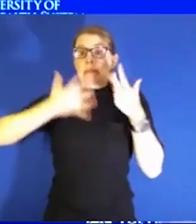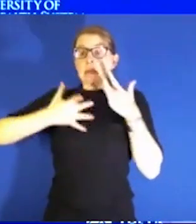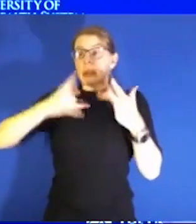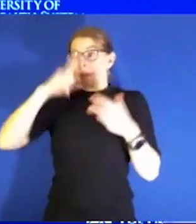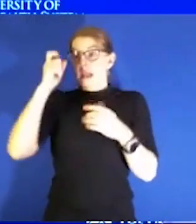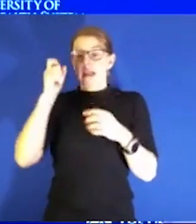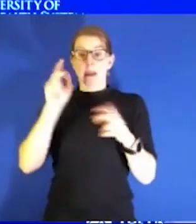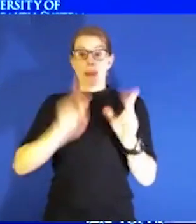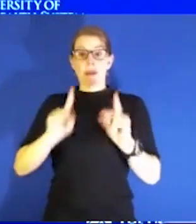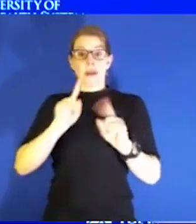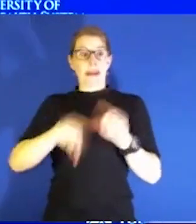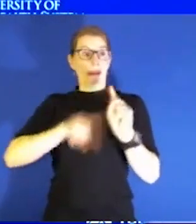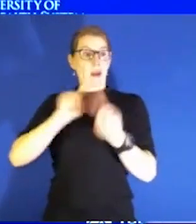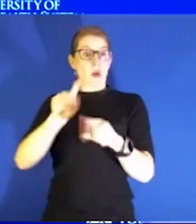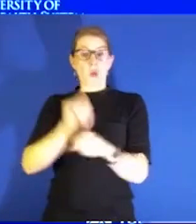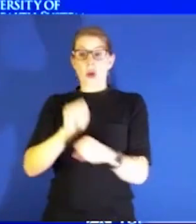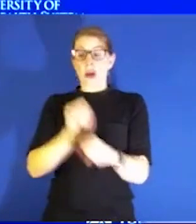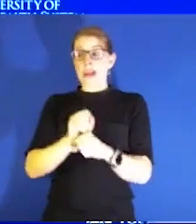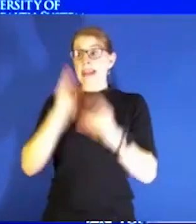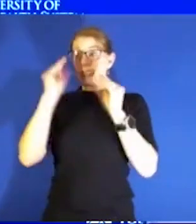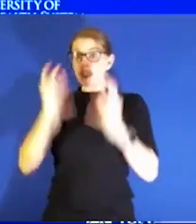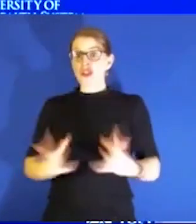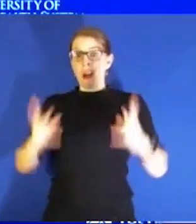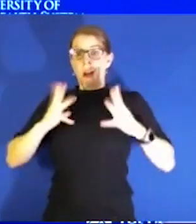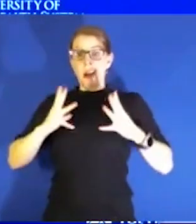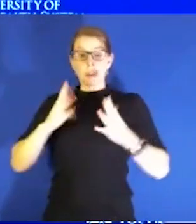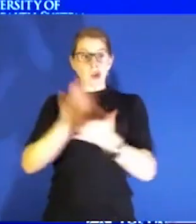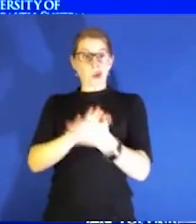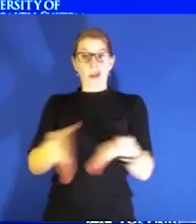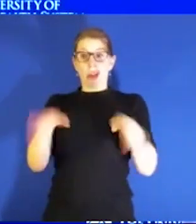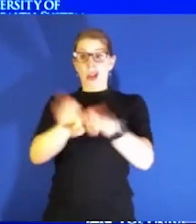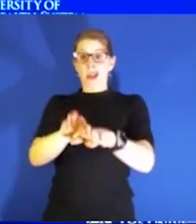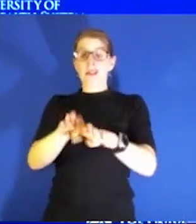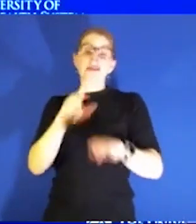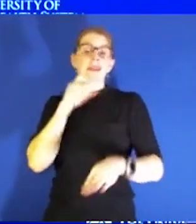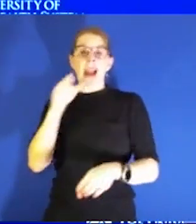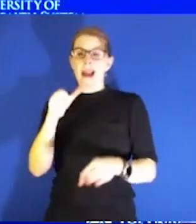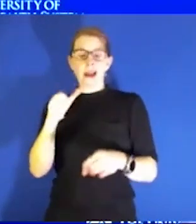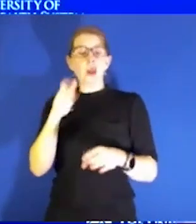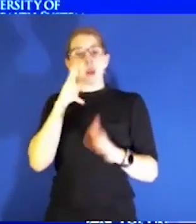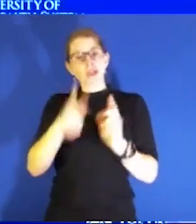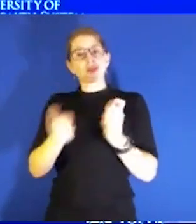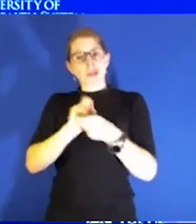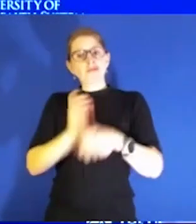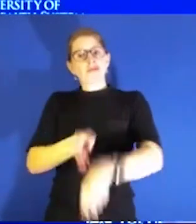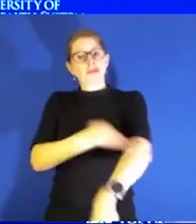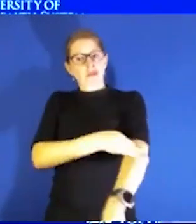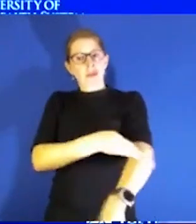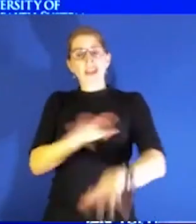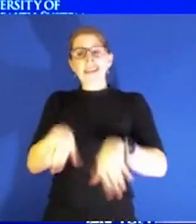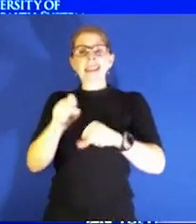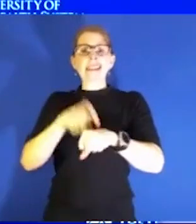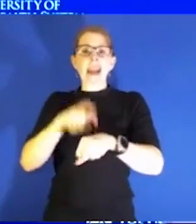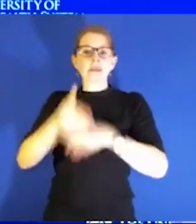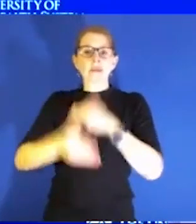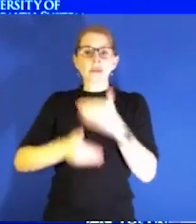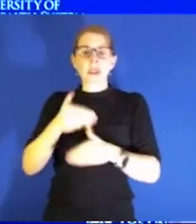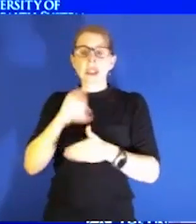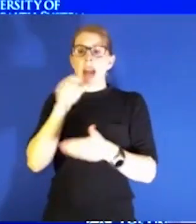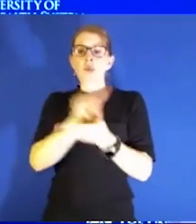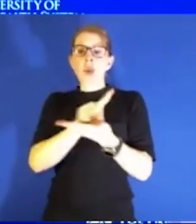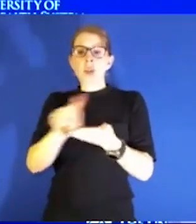because teachers will be out. So it will get better. It just is going to take time, and it's not going to be a 1 week to the